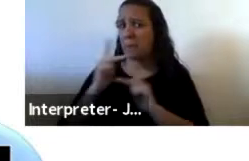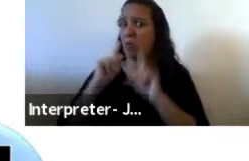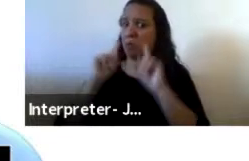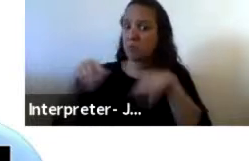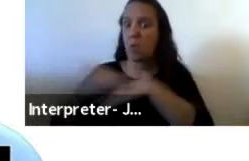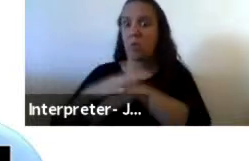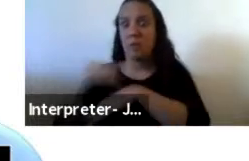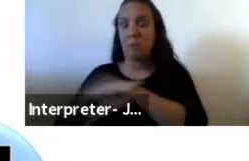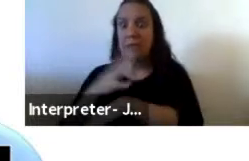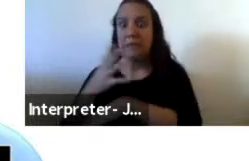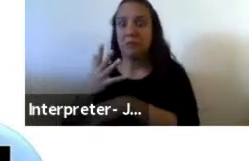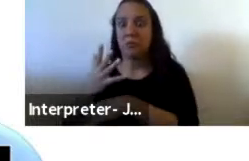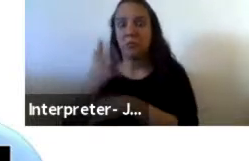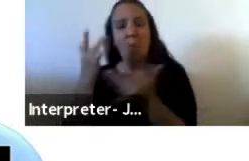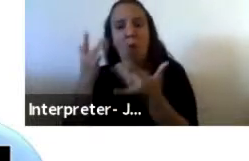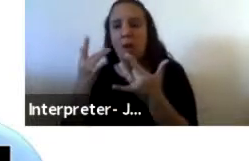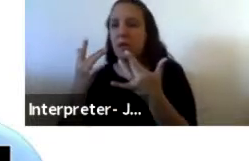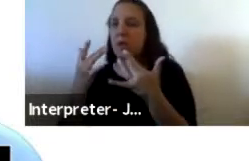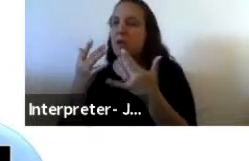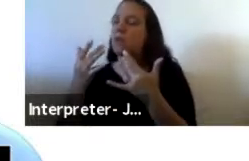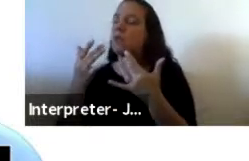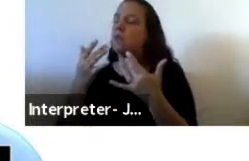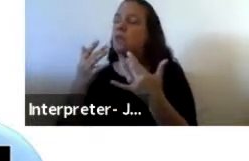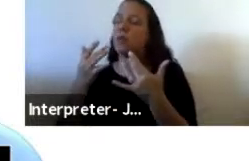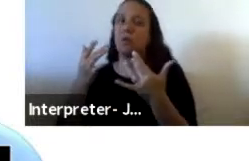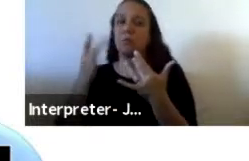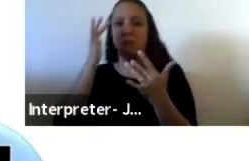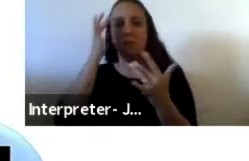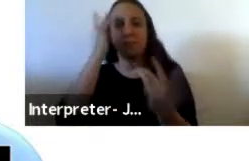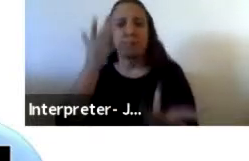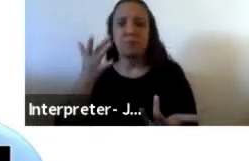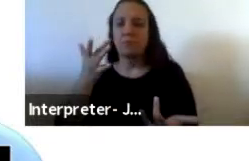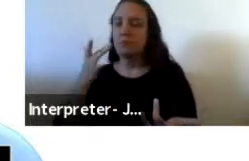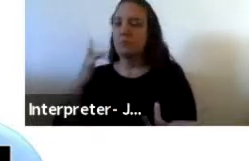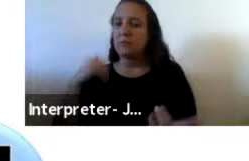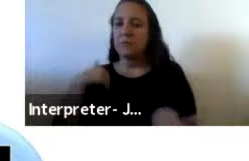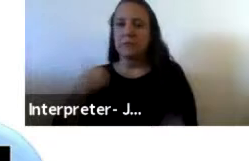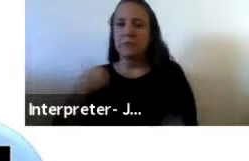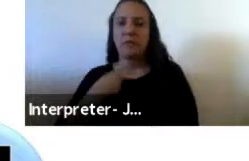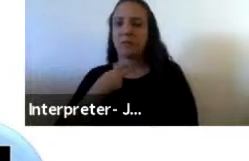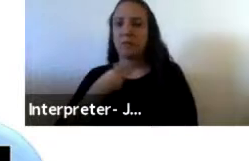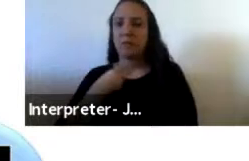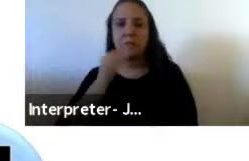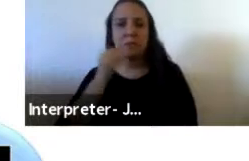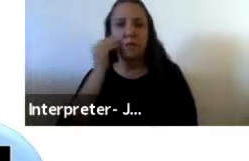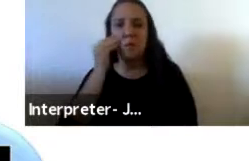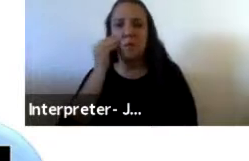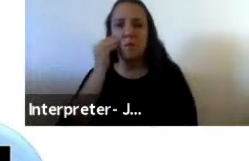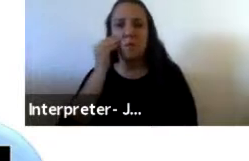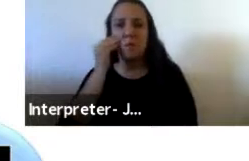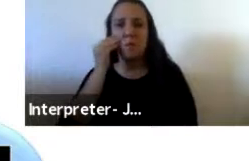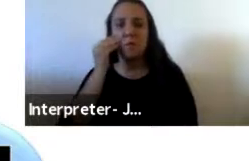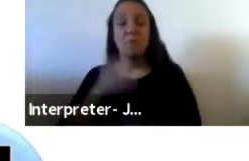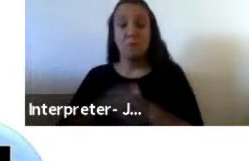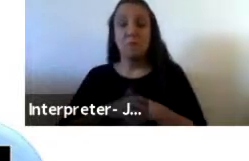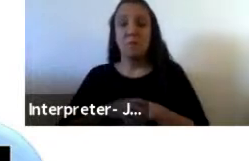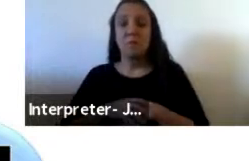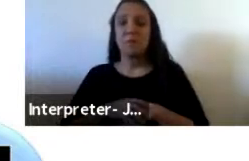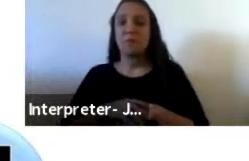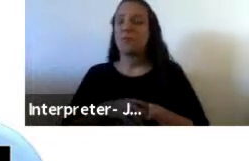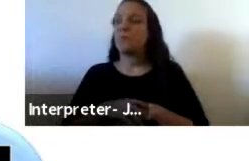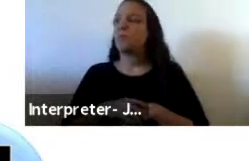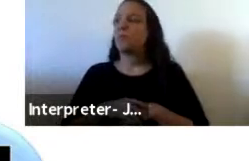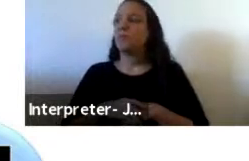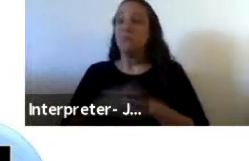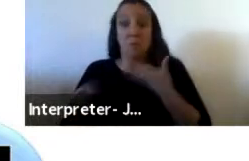of being stuck in their home. So imagine if your business gives people an opportunity to come in and probably buy online and pick